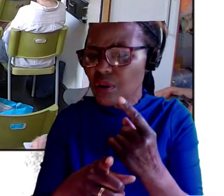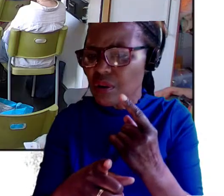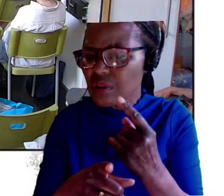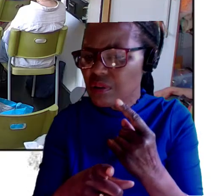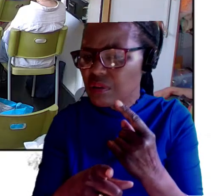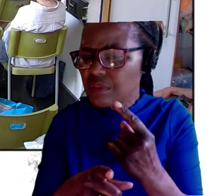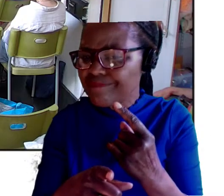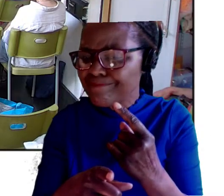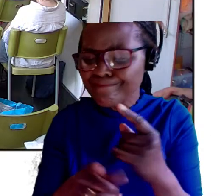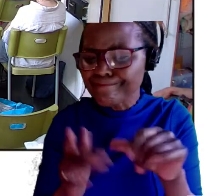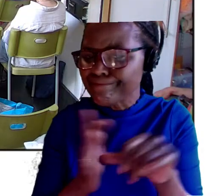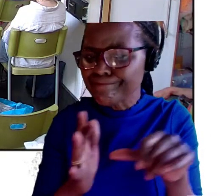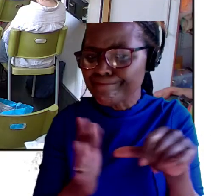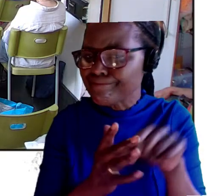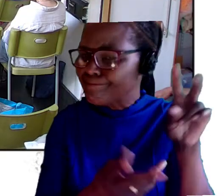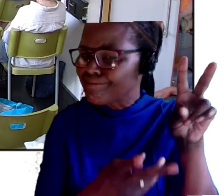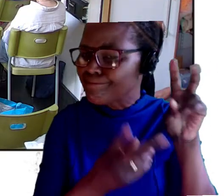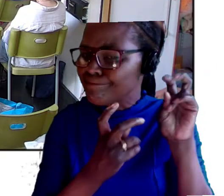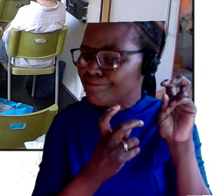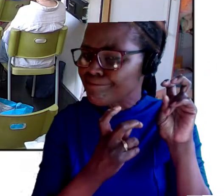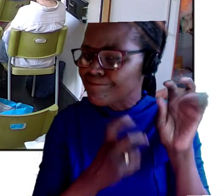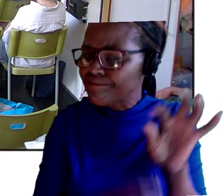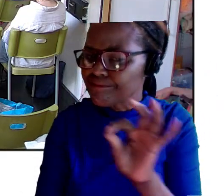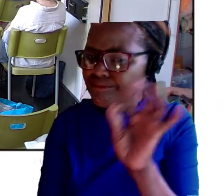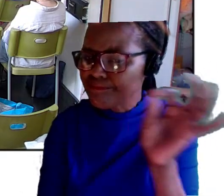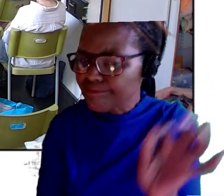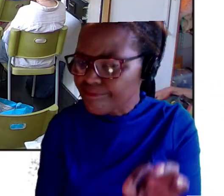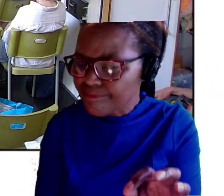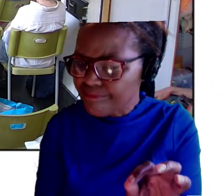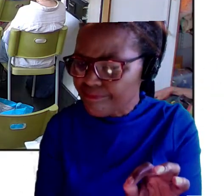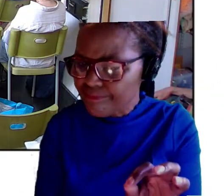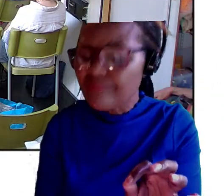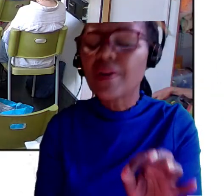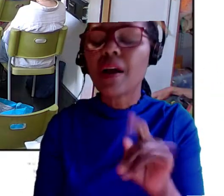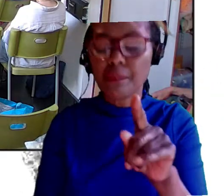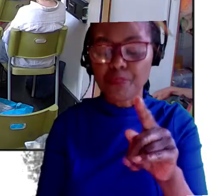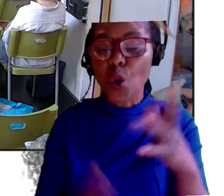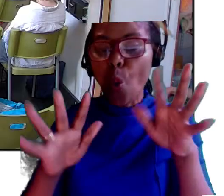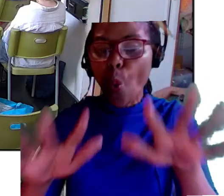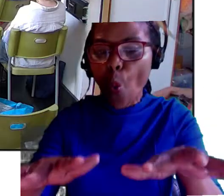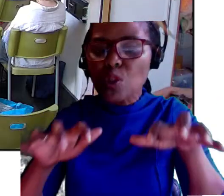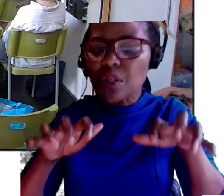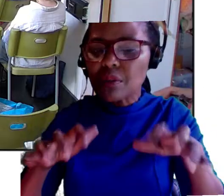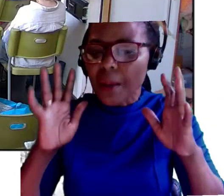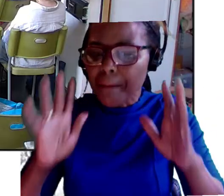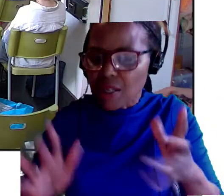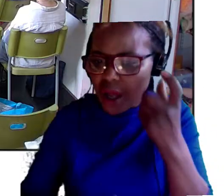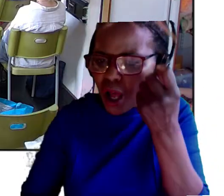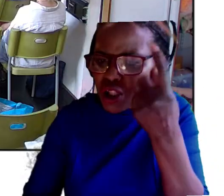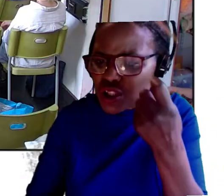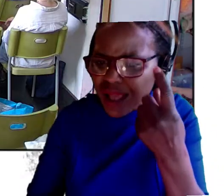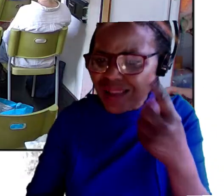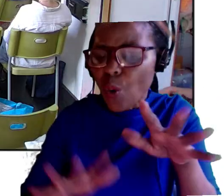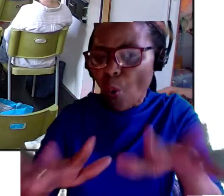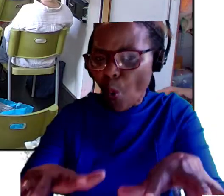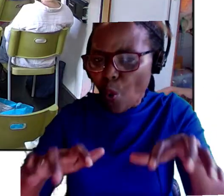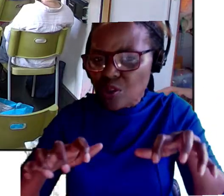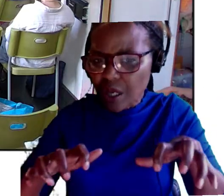like we understand. It's a bit of work for the audience to understand the rules. And how you set